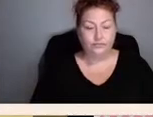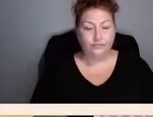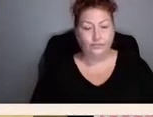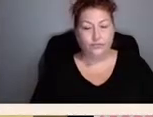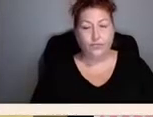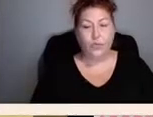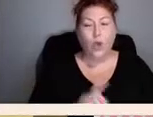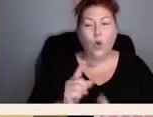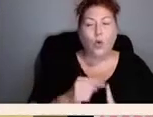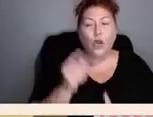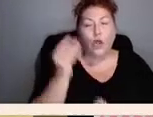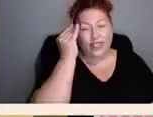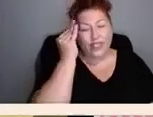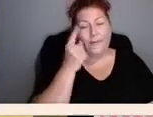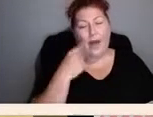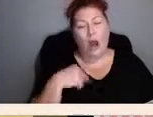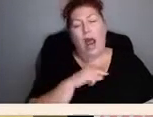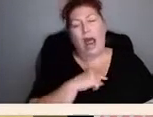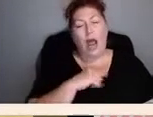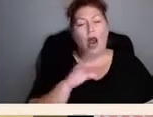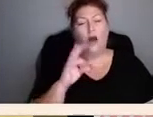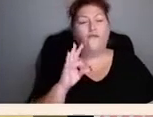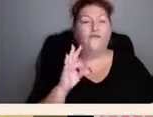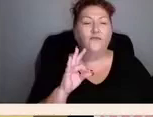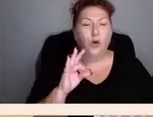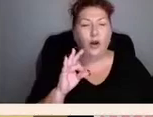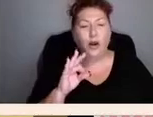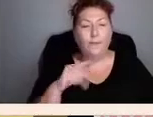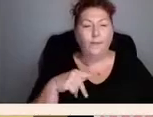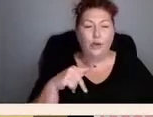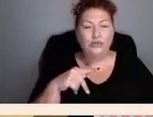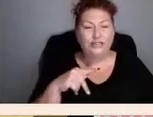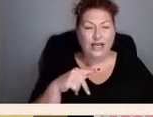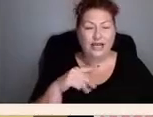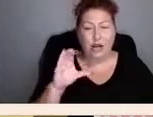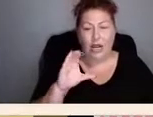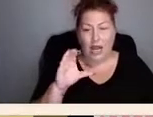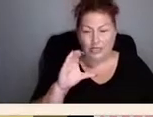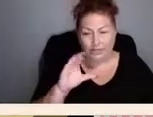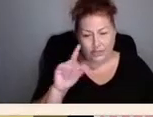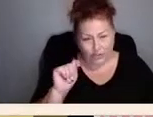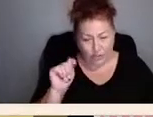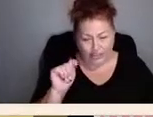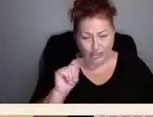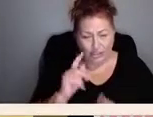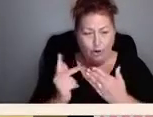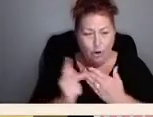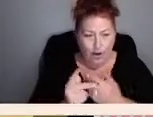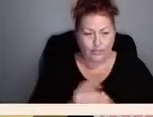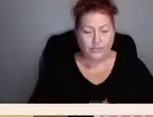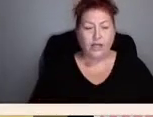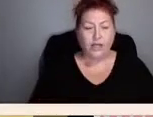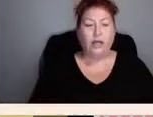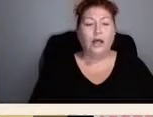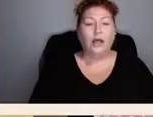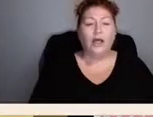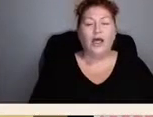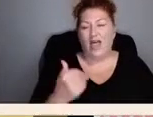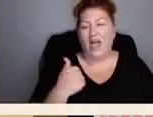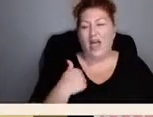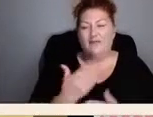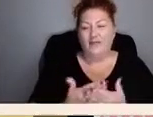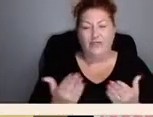When you think about our Florida Post-Secondary Comprehensive Transition Programs, here are some